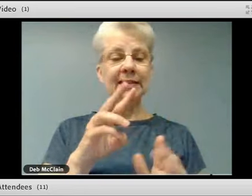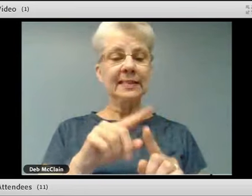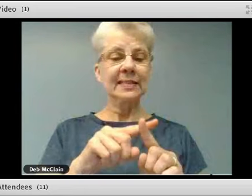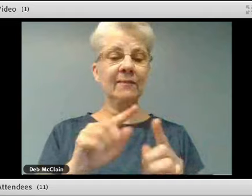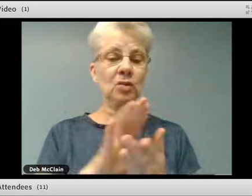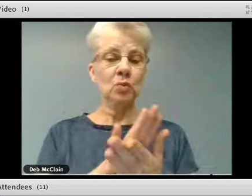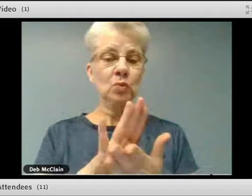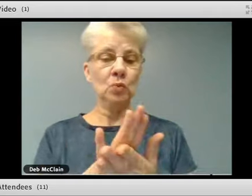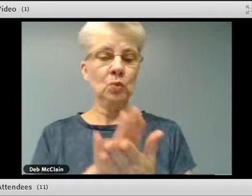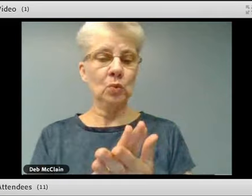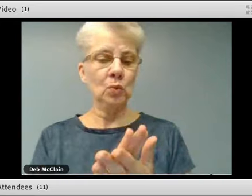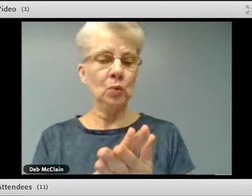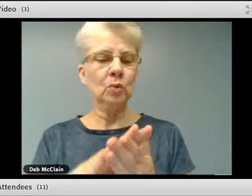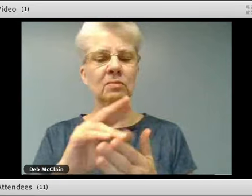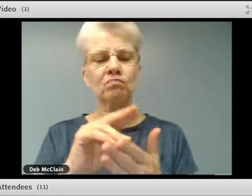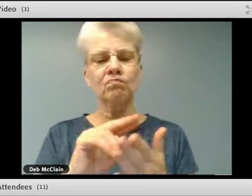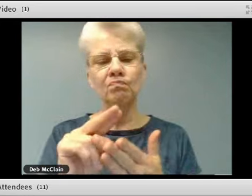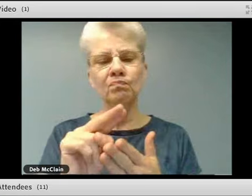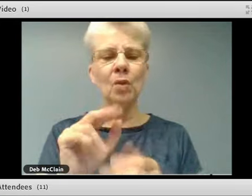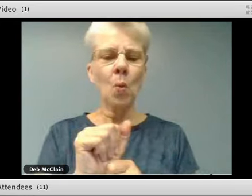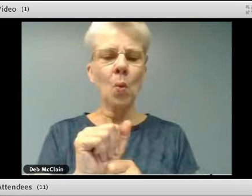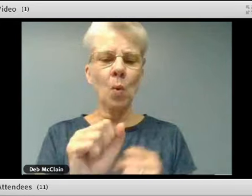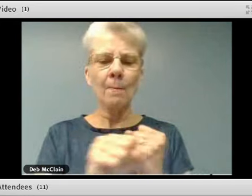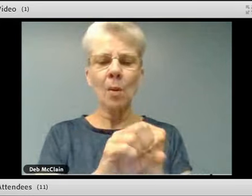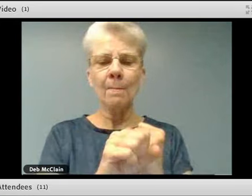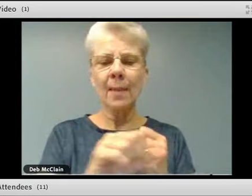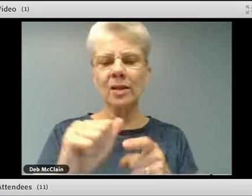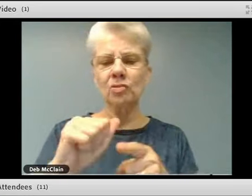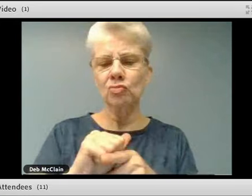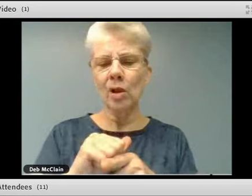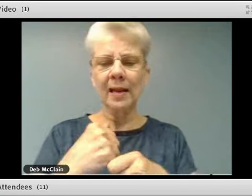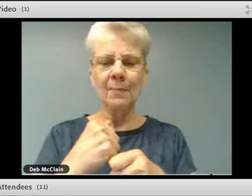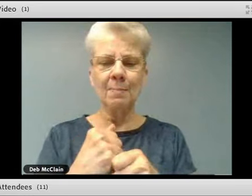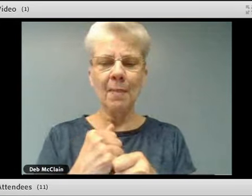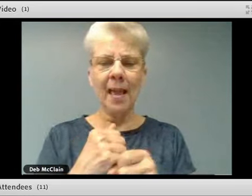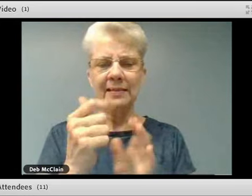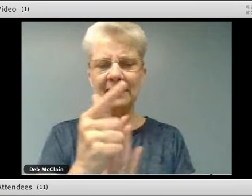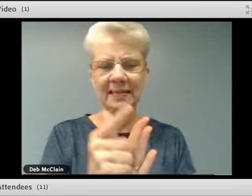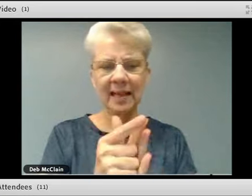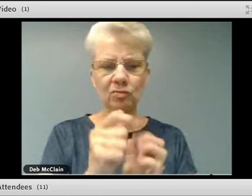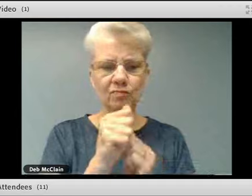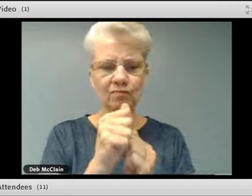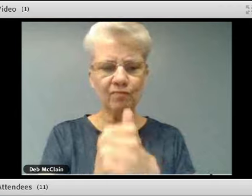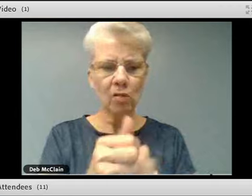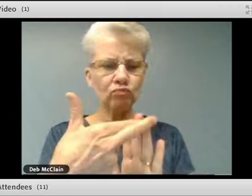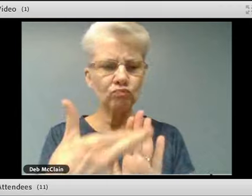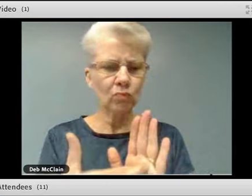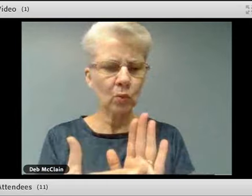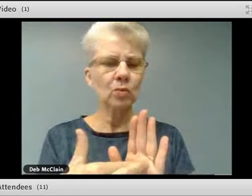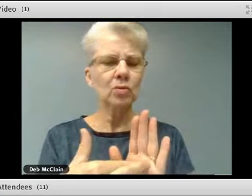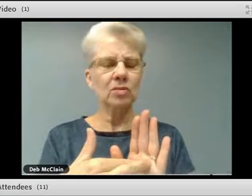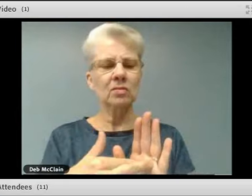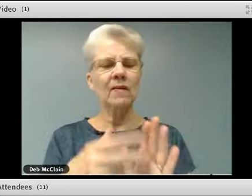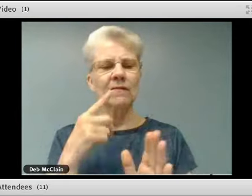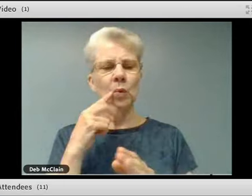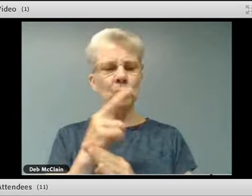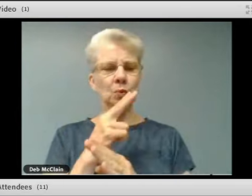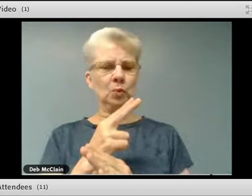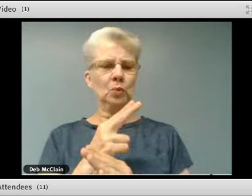institutions. Then they work to promote, train, and create standards for our contributing institutions and users.